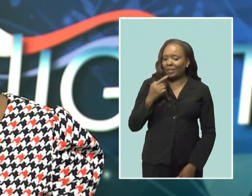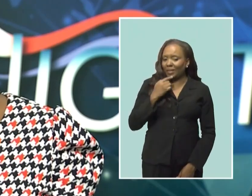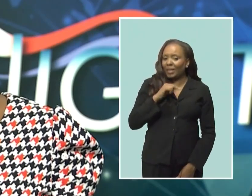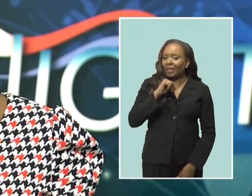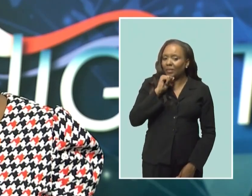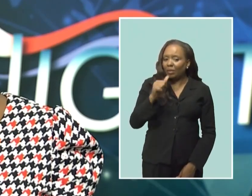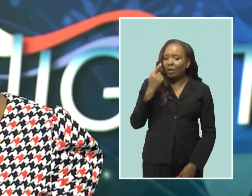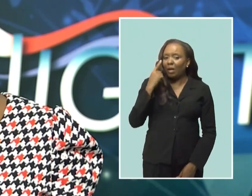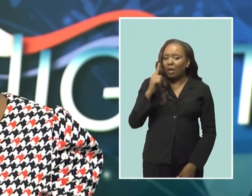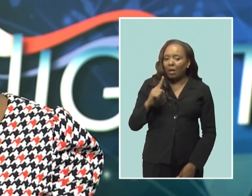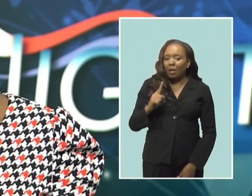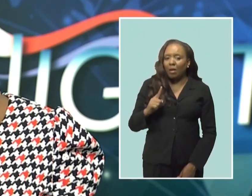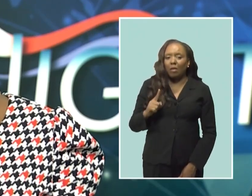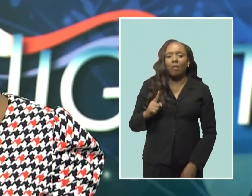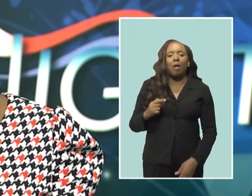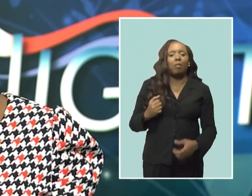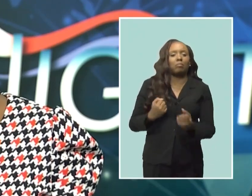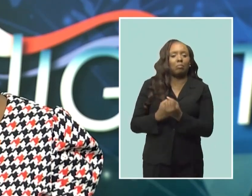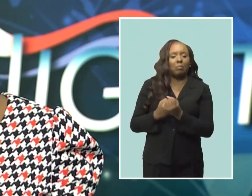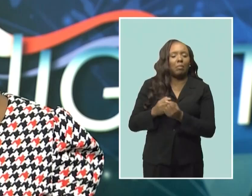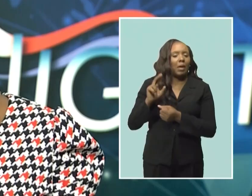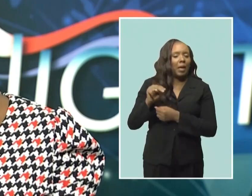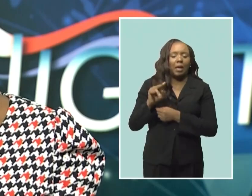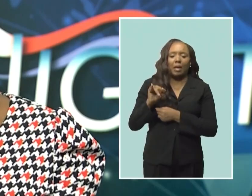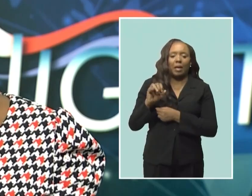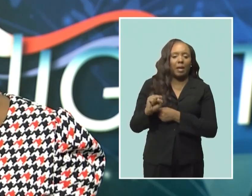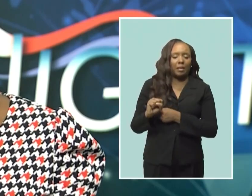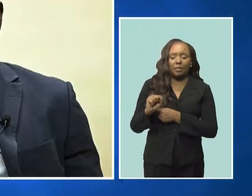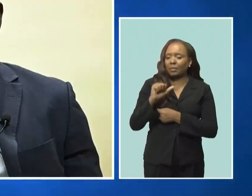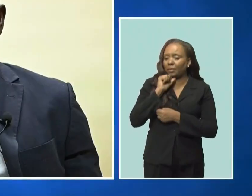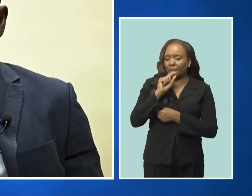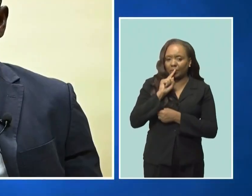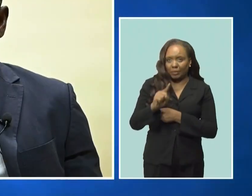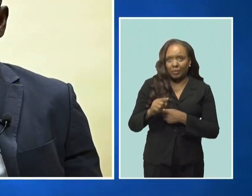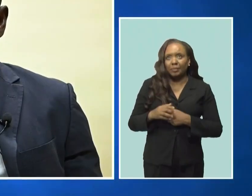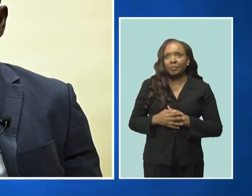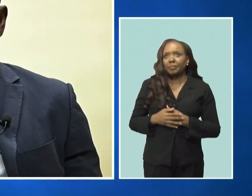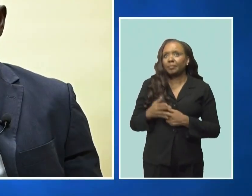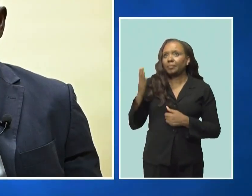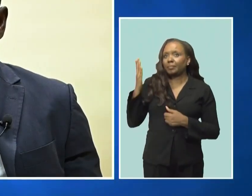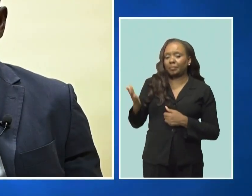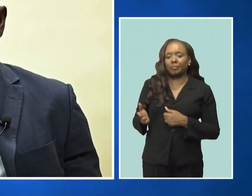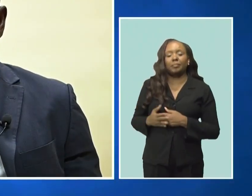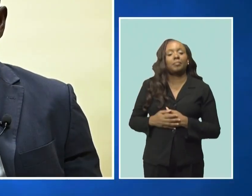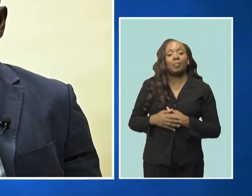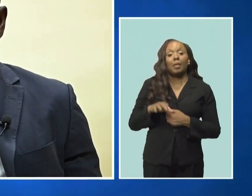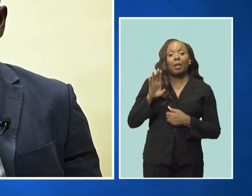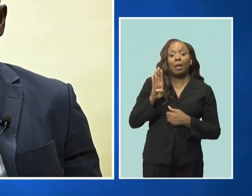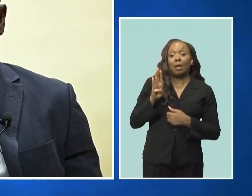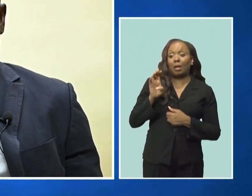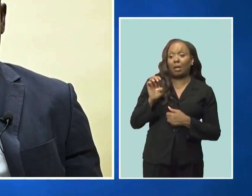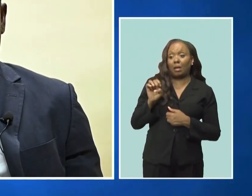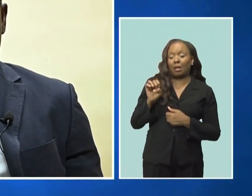insurance scheme, as has been reported. So under the Barbados Economic Recovery and Transformation Plan,